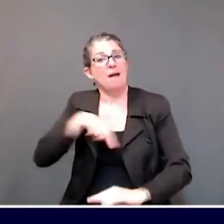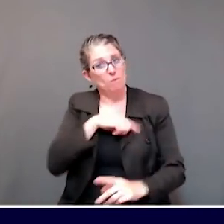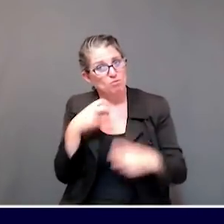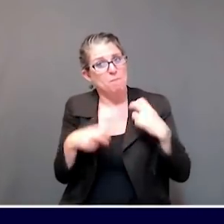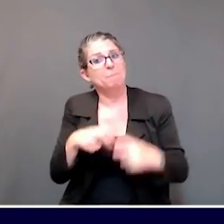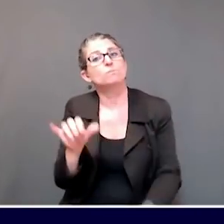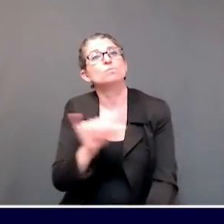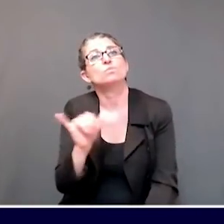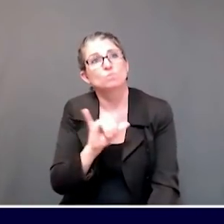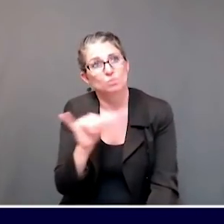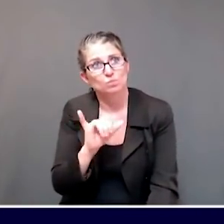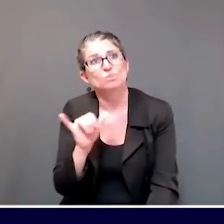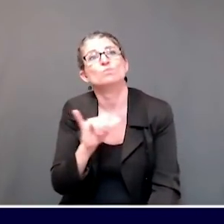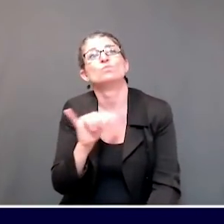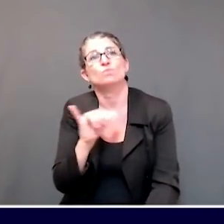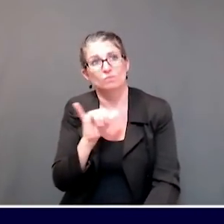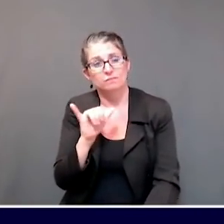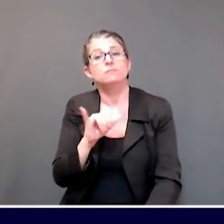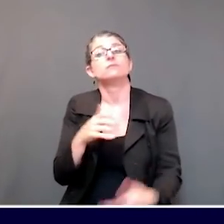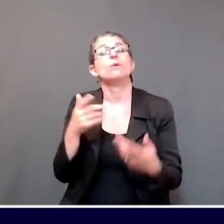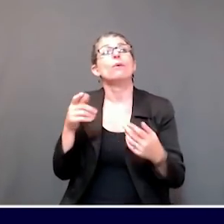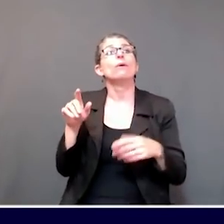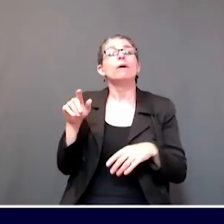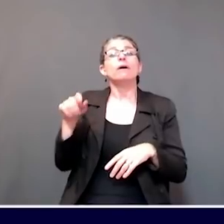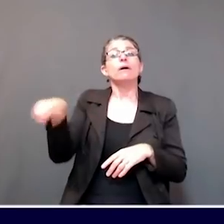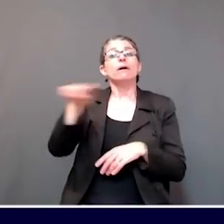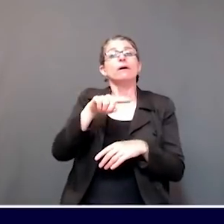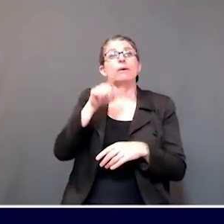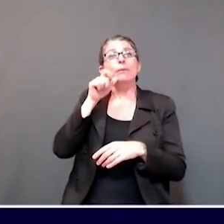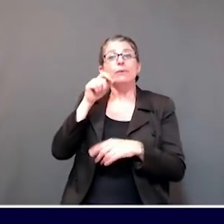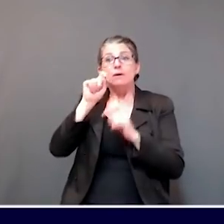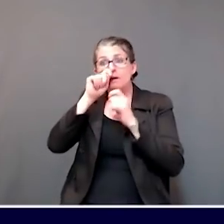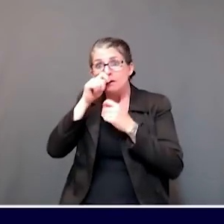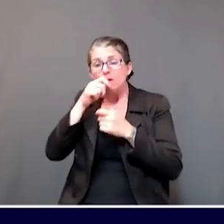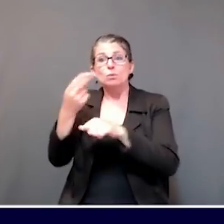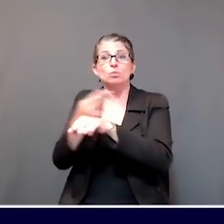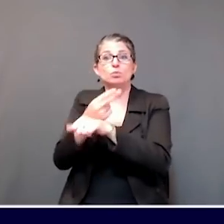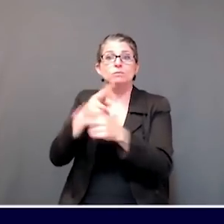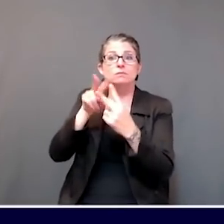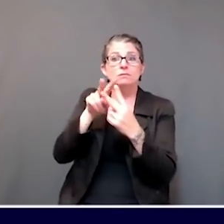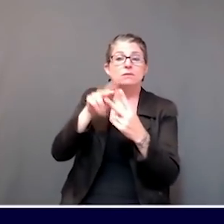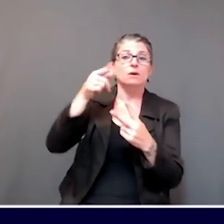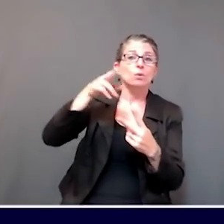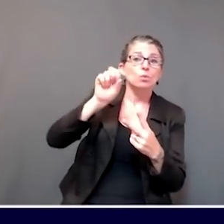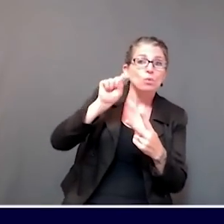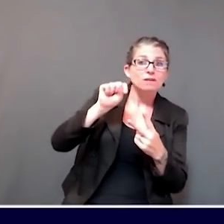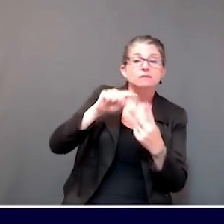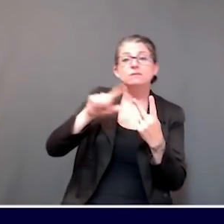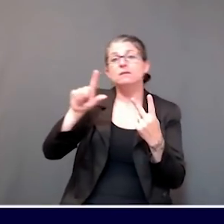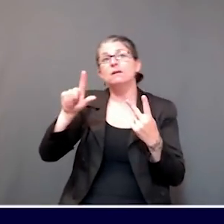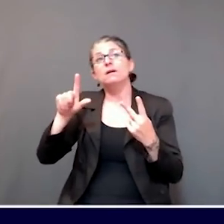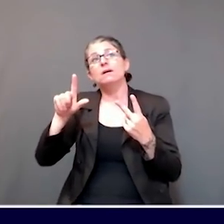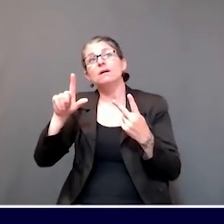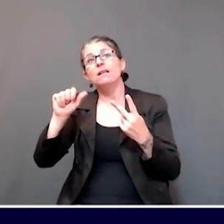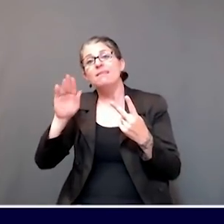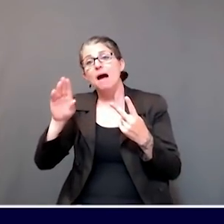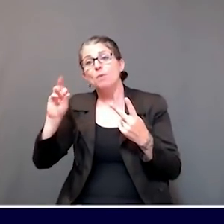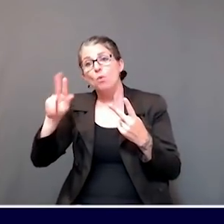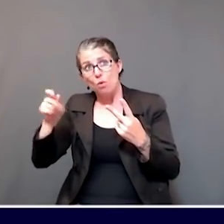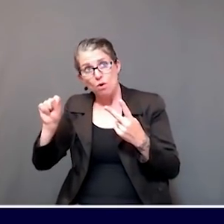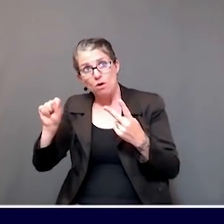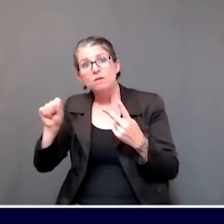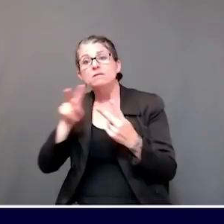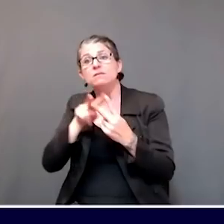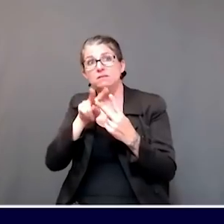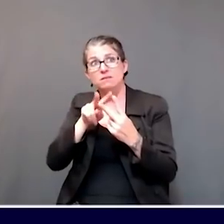or LabCorp, they may have had experienced a delay in getting their own results back here in Maine because